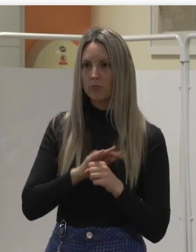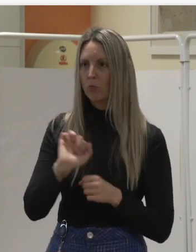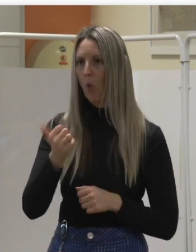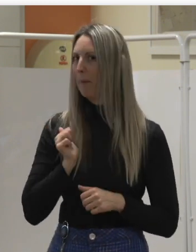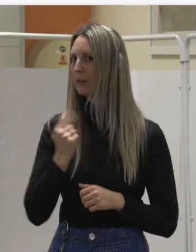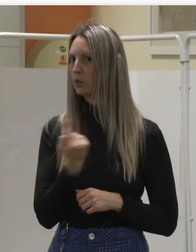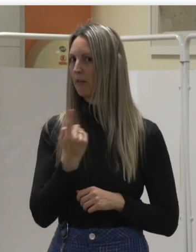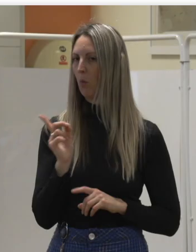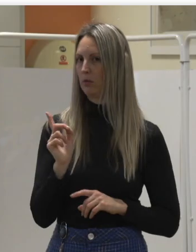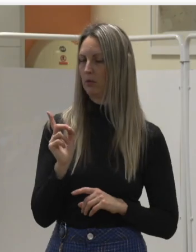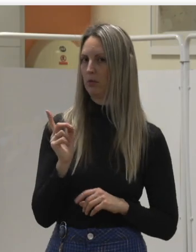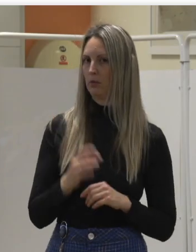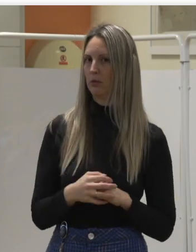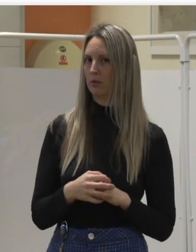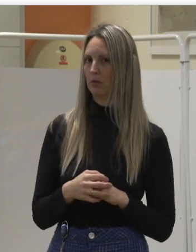expectations?